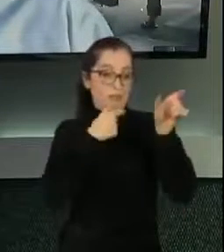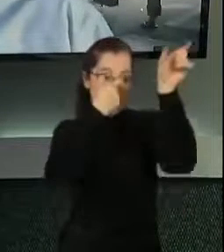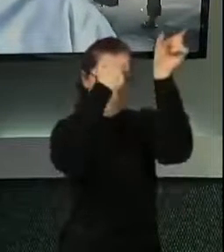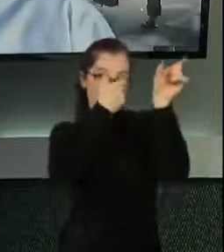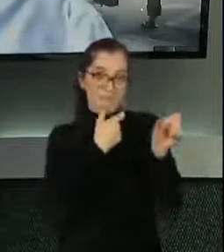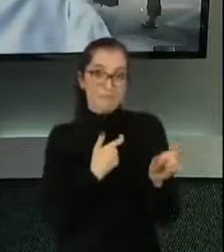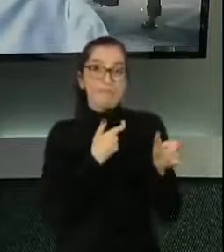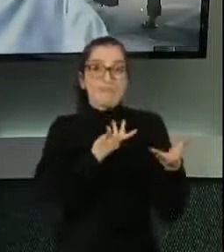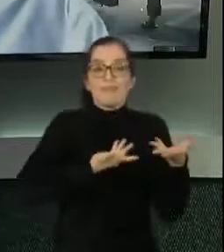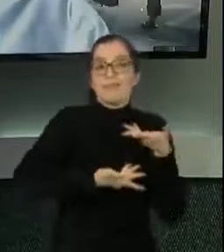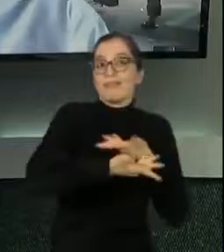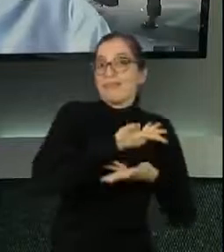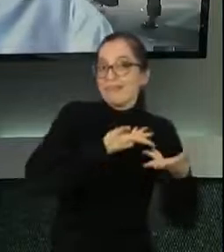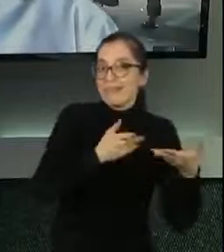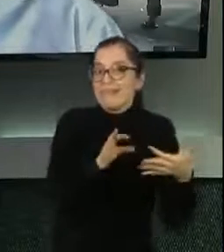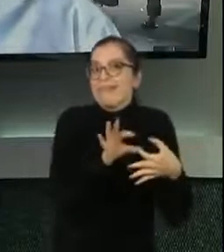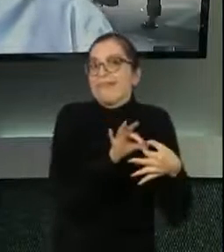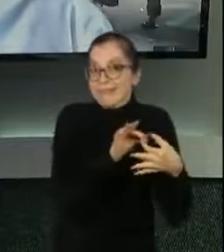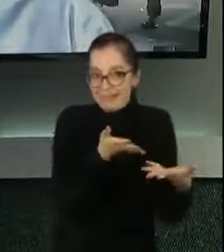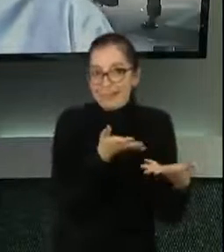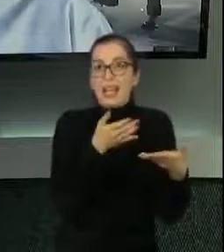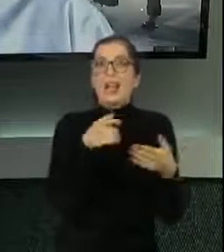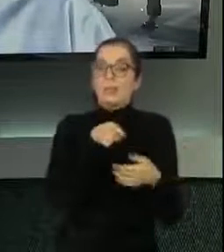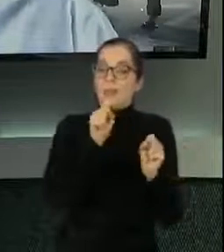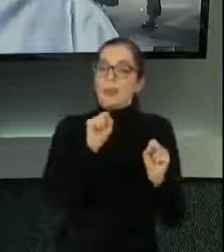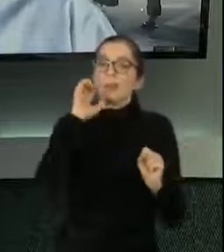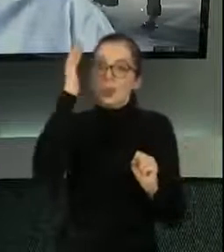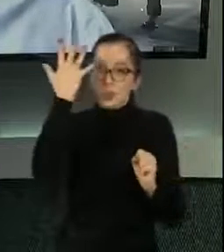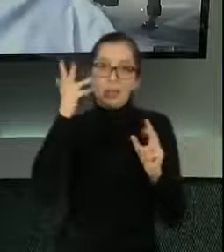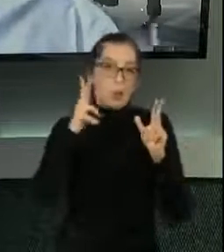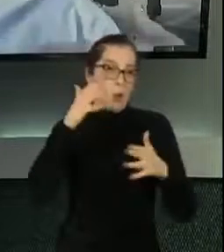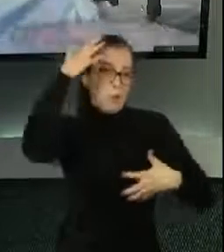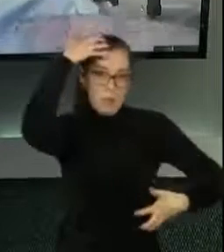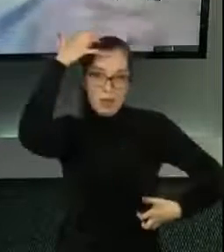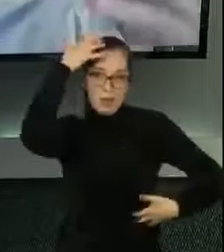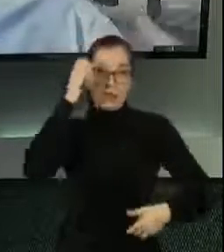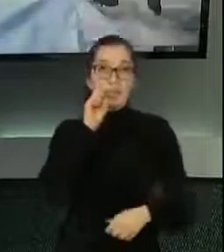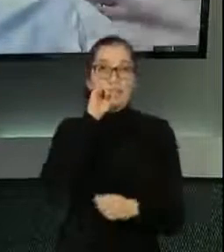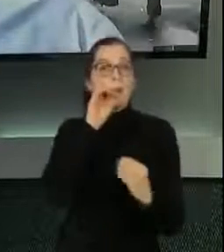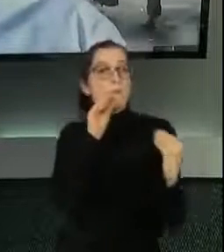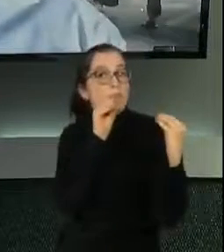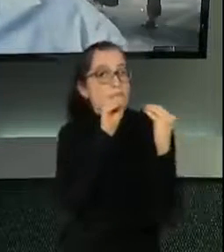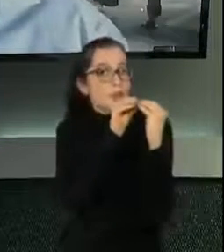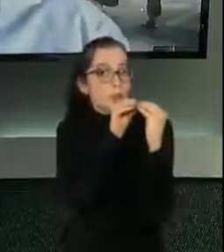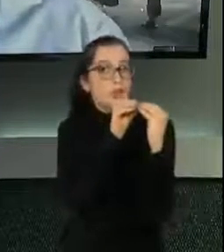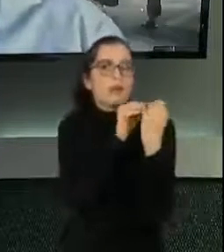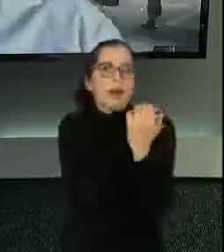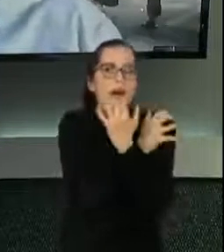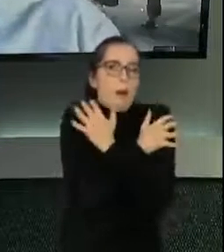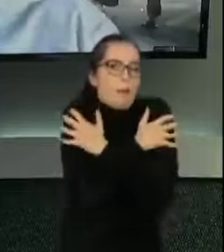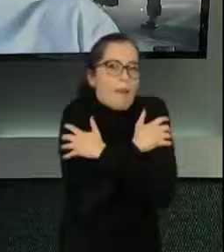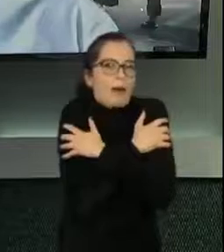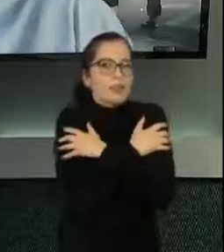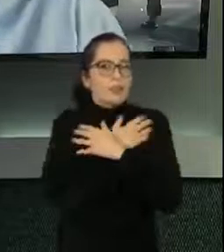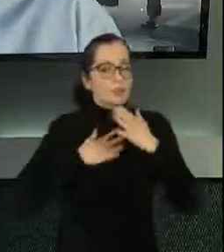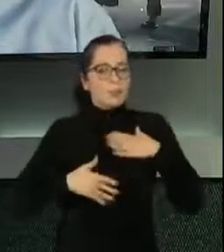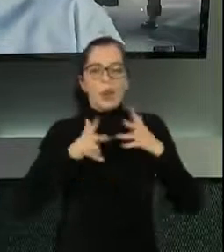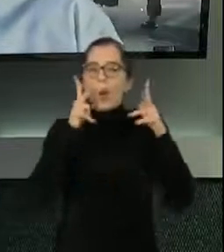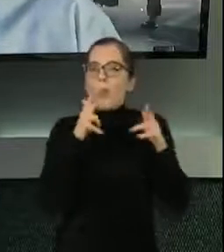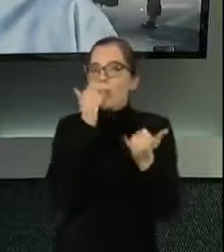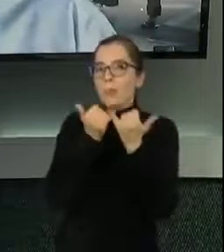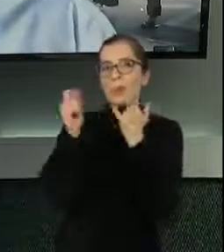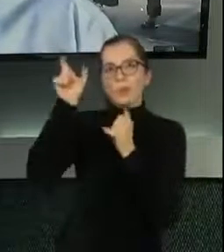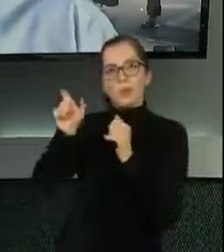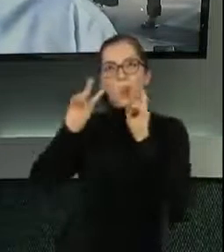So that happens for example in some species of primates and certainly kissing and embracing are very human-like behaviors and so